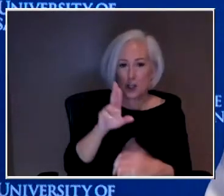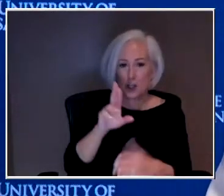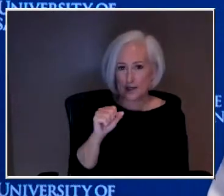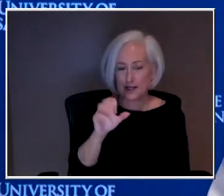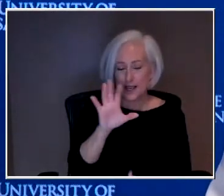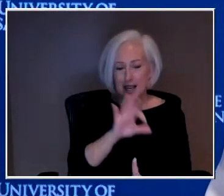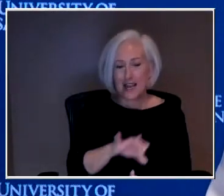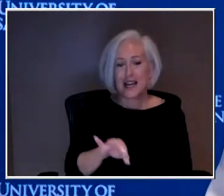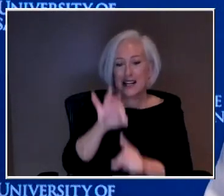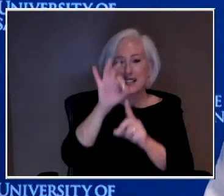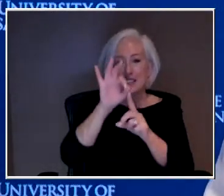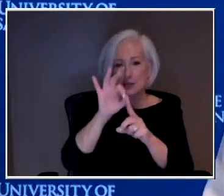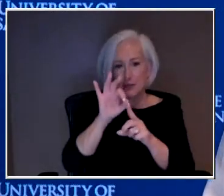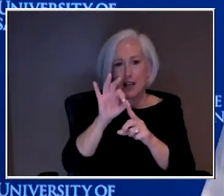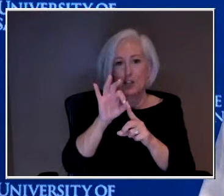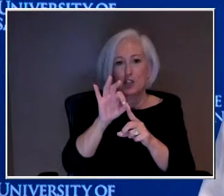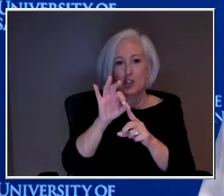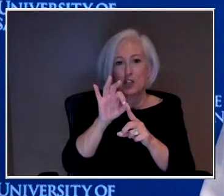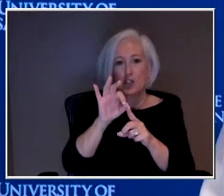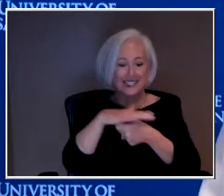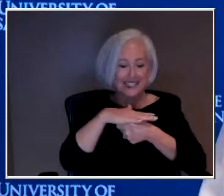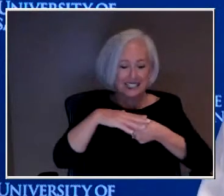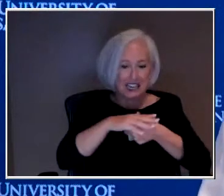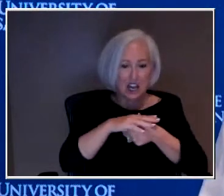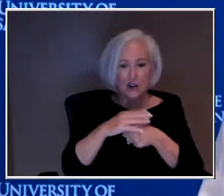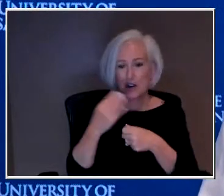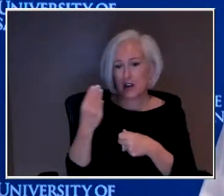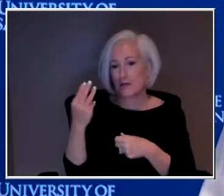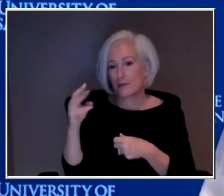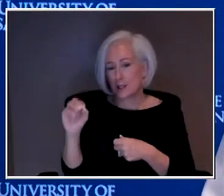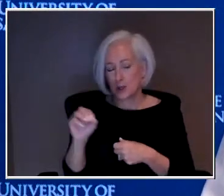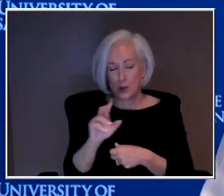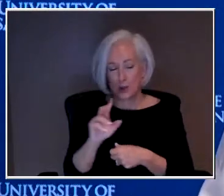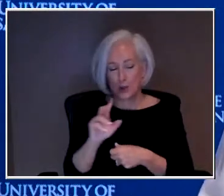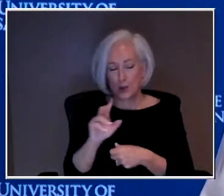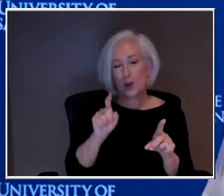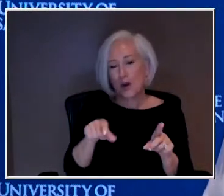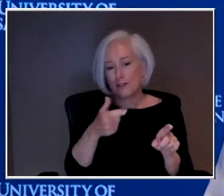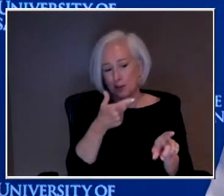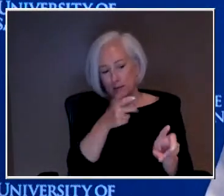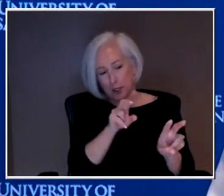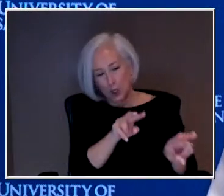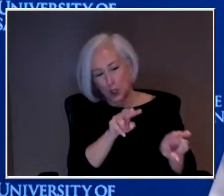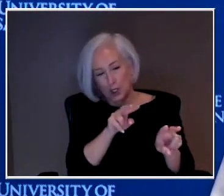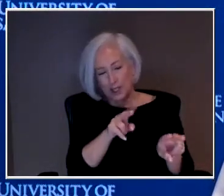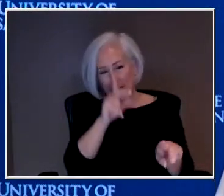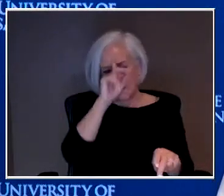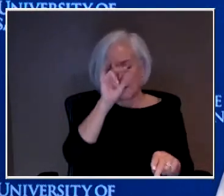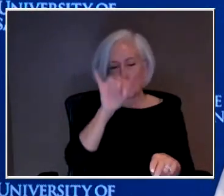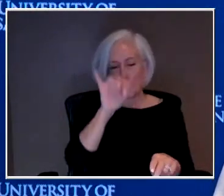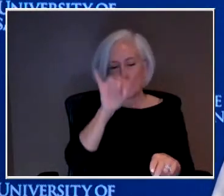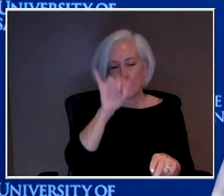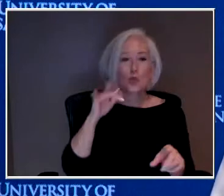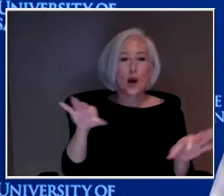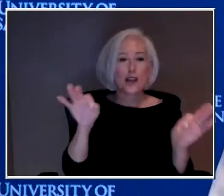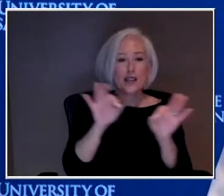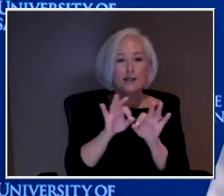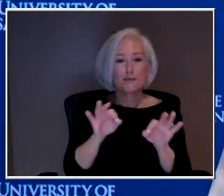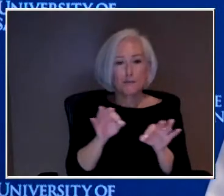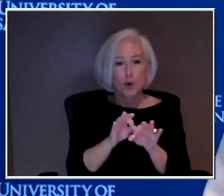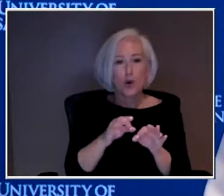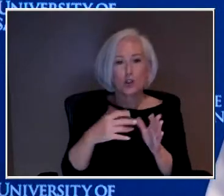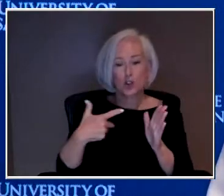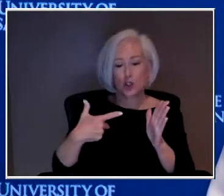the metro area in Missouri and Kansas, but we have to be on the lookout for it. That's why it is so vitally important to vaccinate your animals against